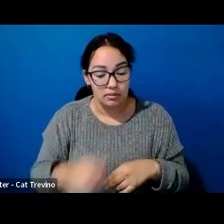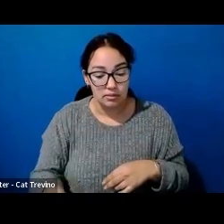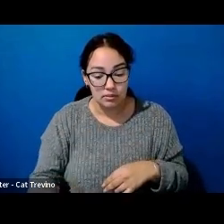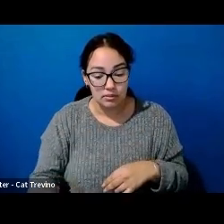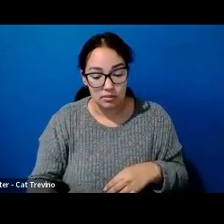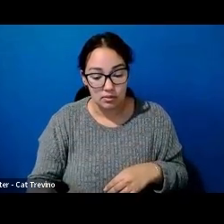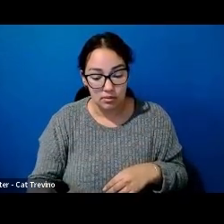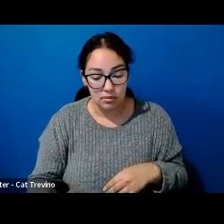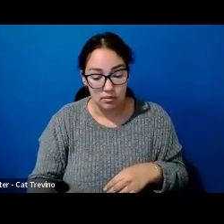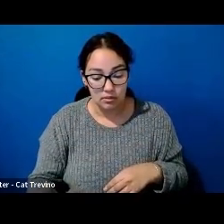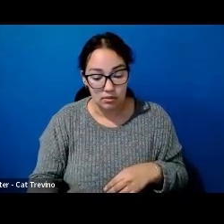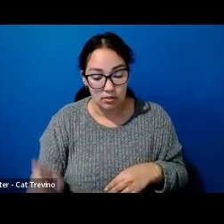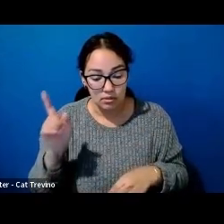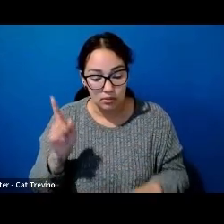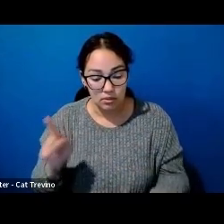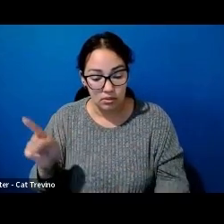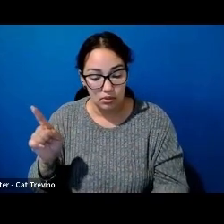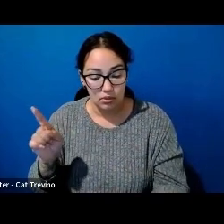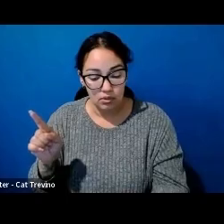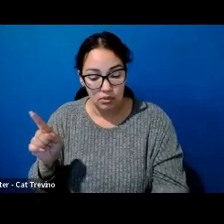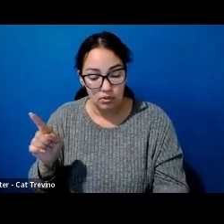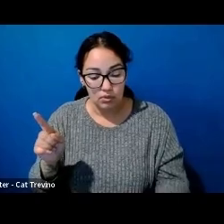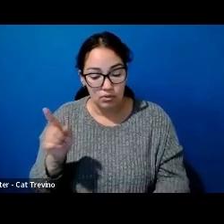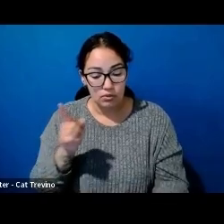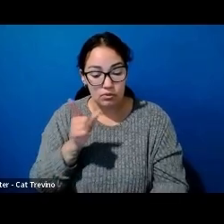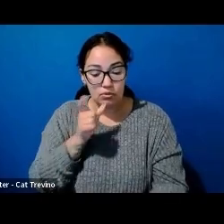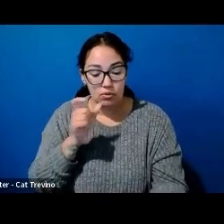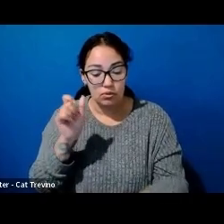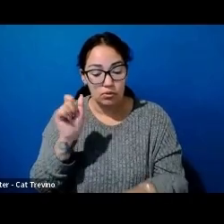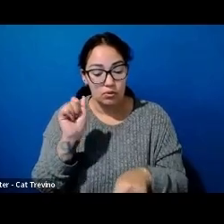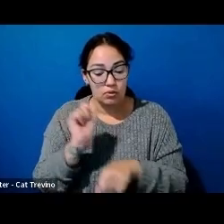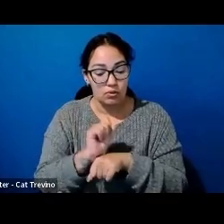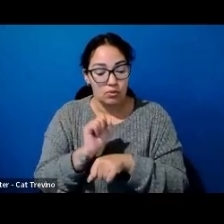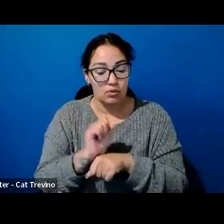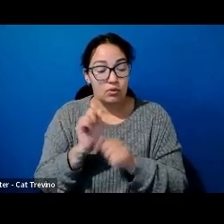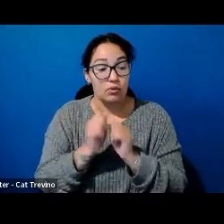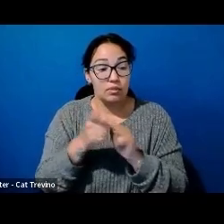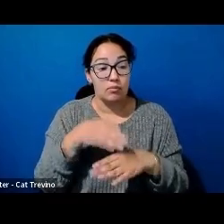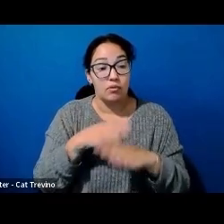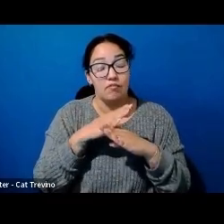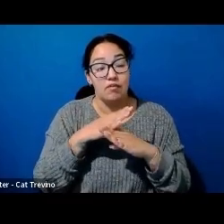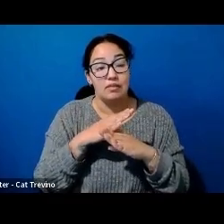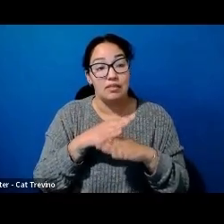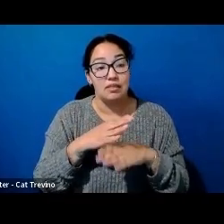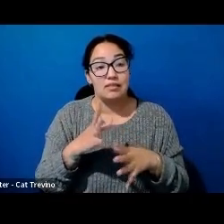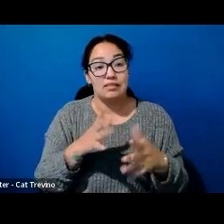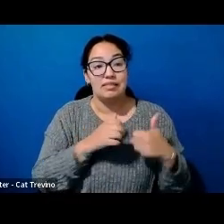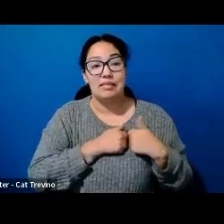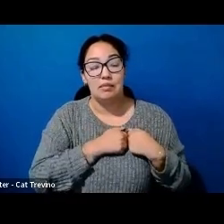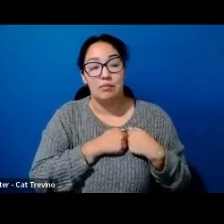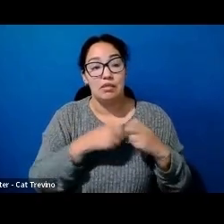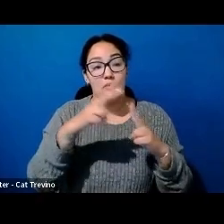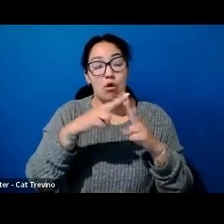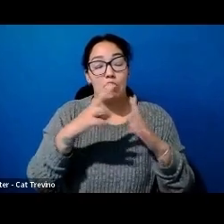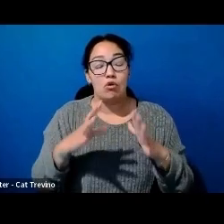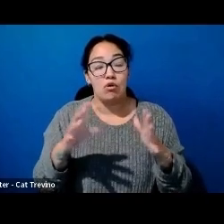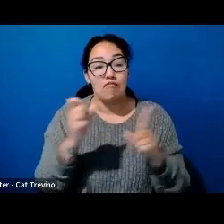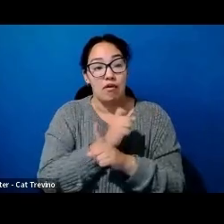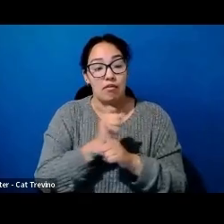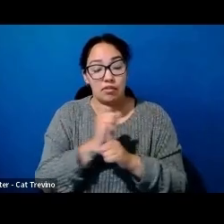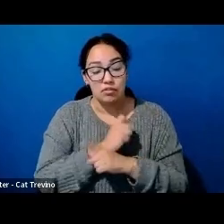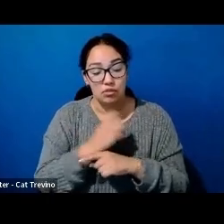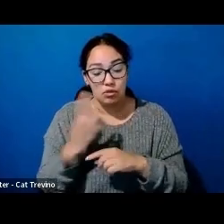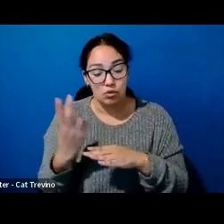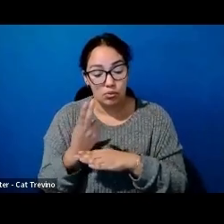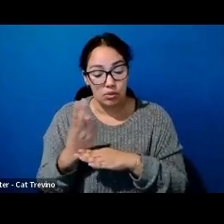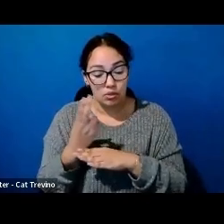of us who have been in the field working to prevent sexual violence and intimate partner violence, we tend to use much,